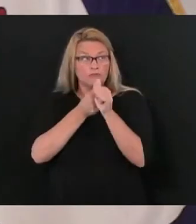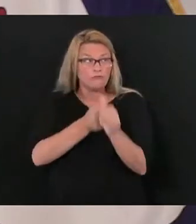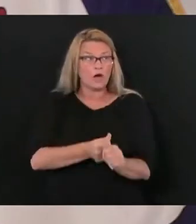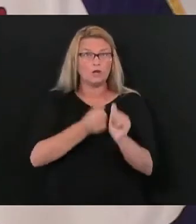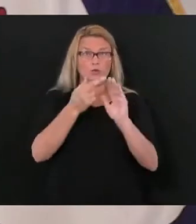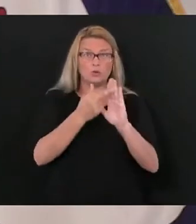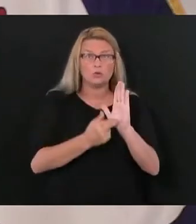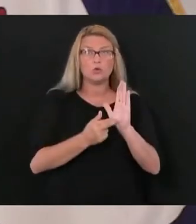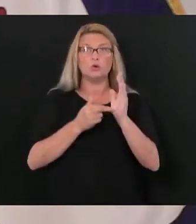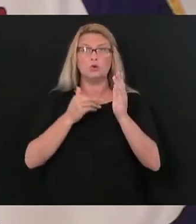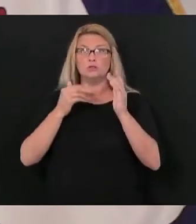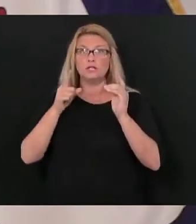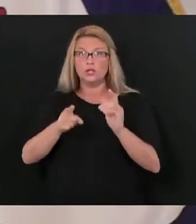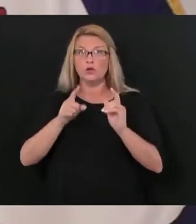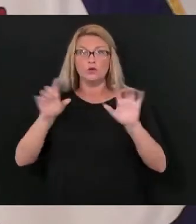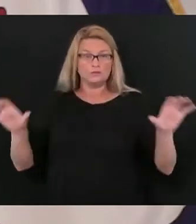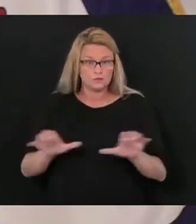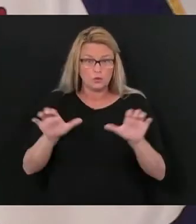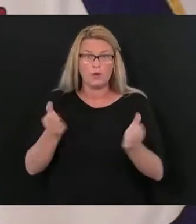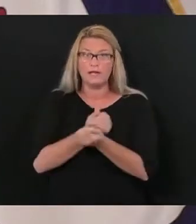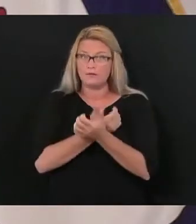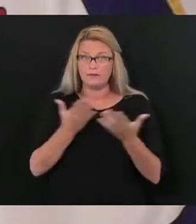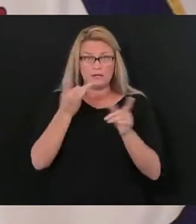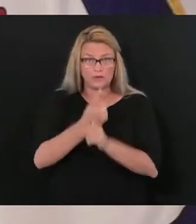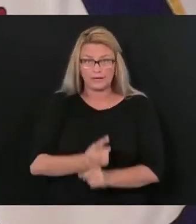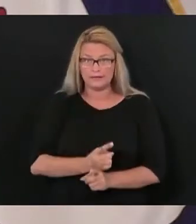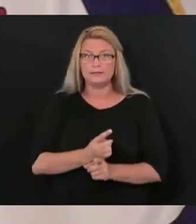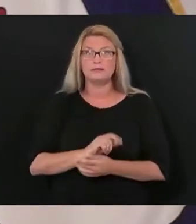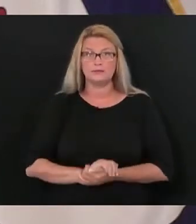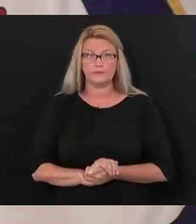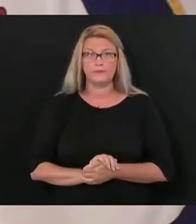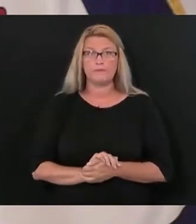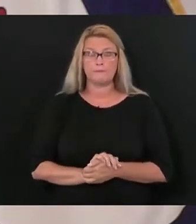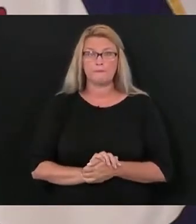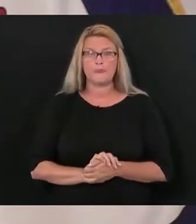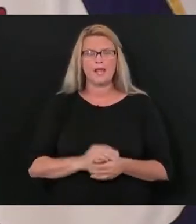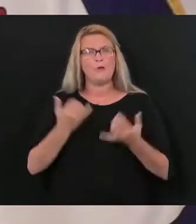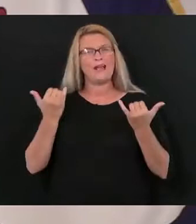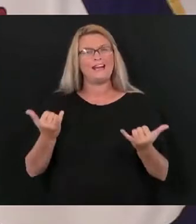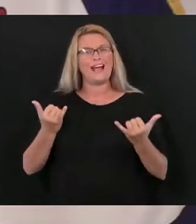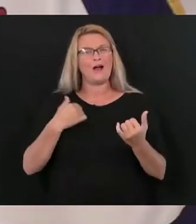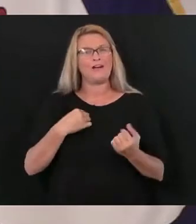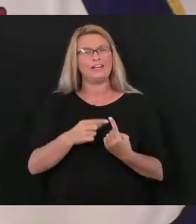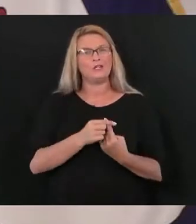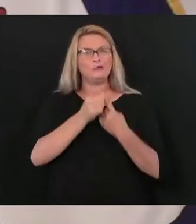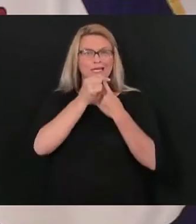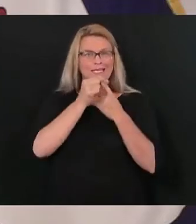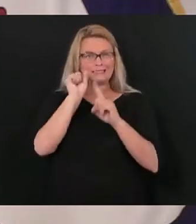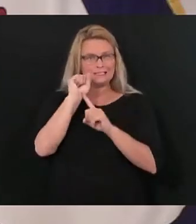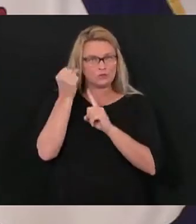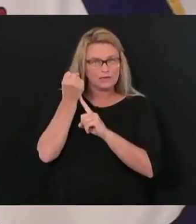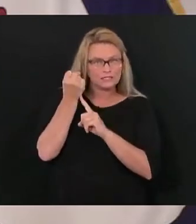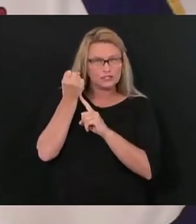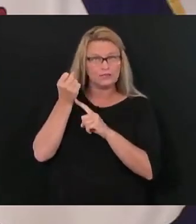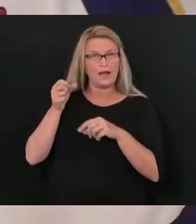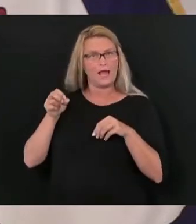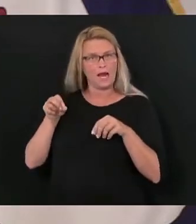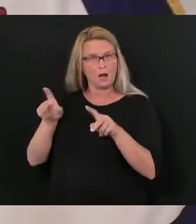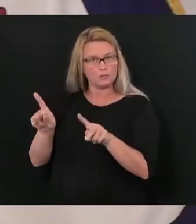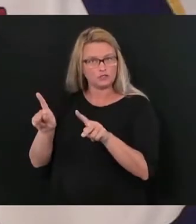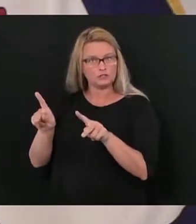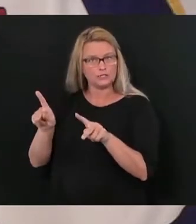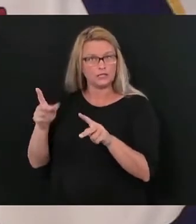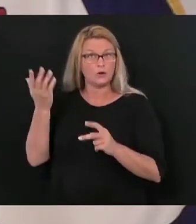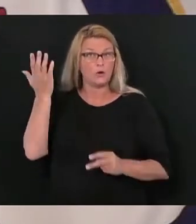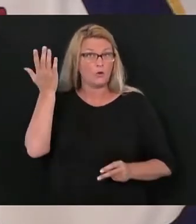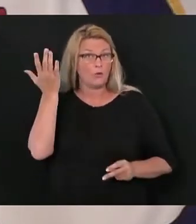the call. Now, we have a unique situation and a unique opportunity here, because on the